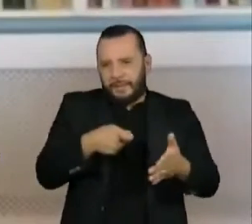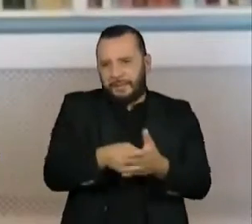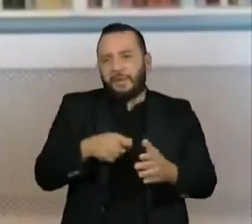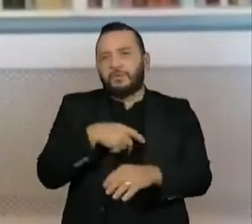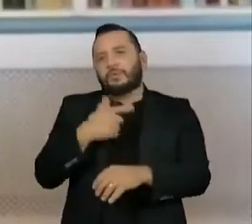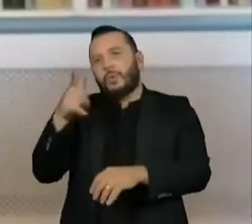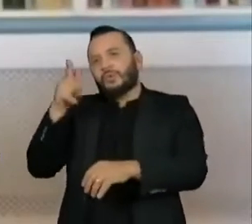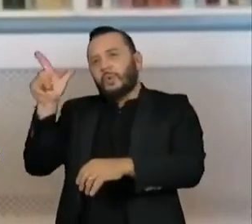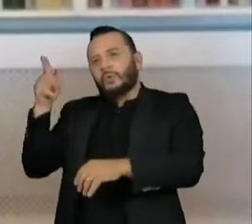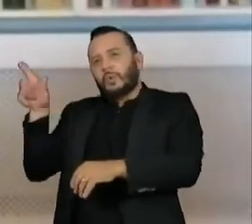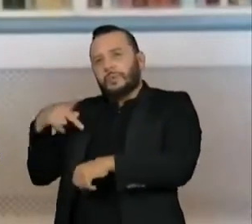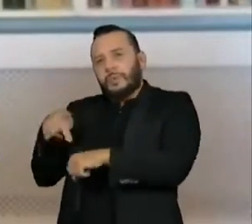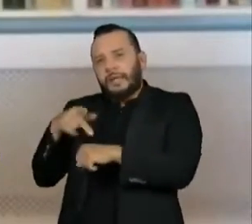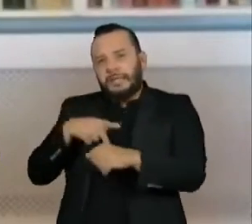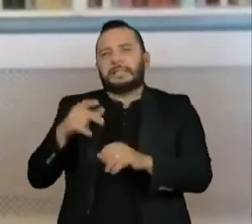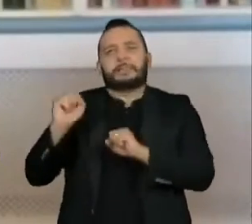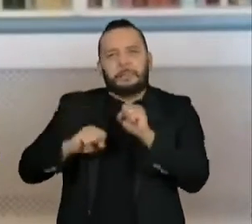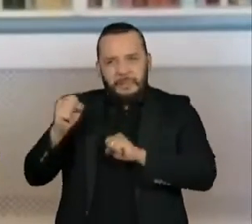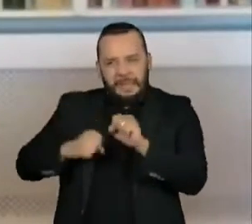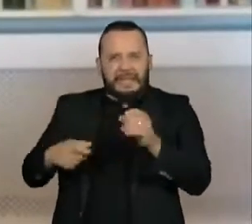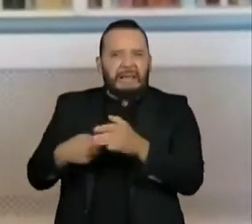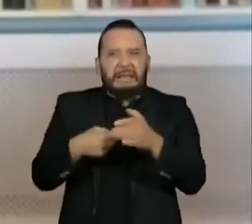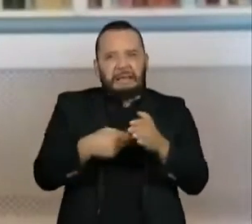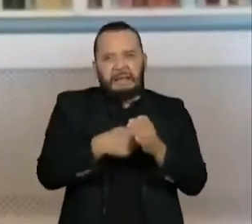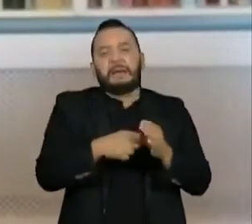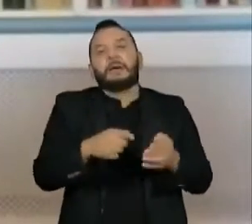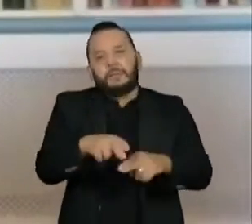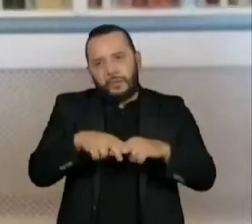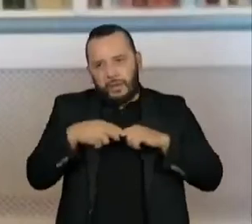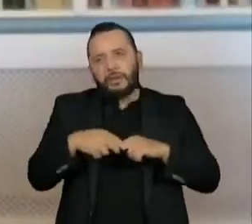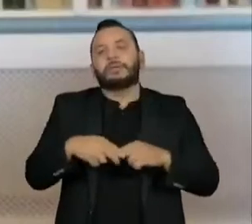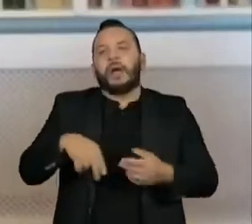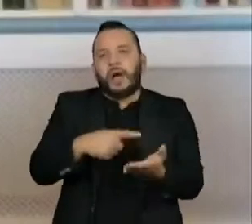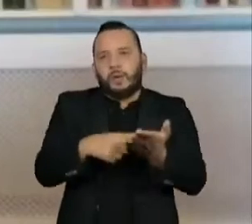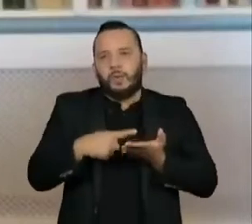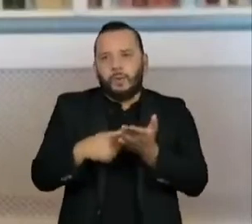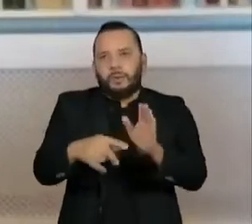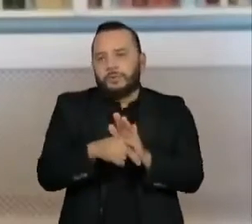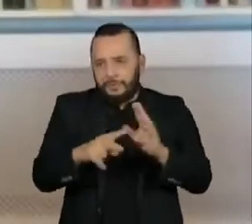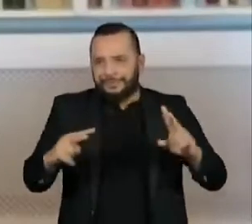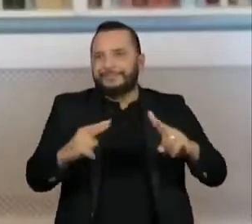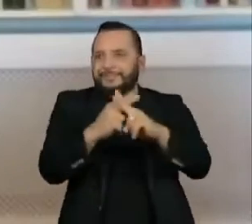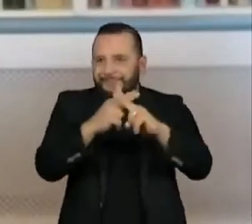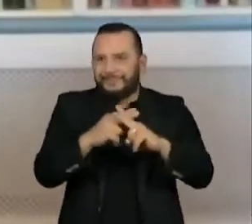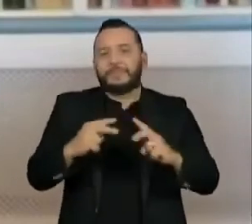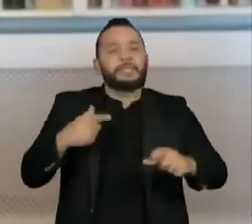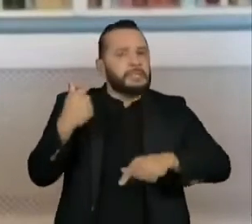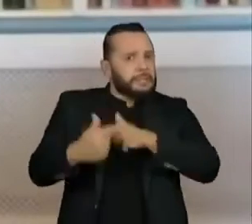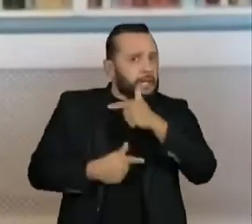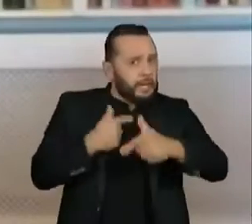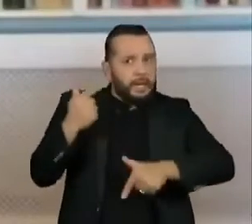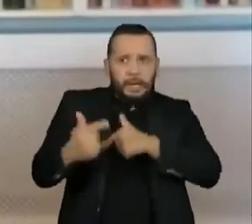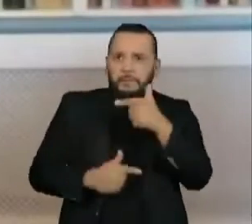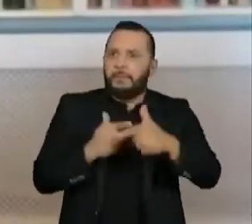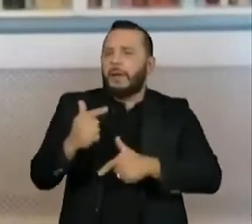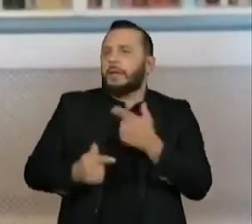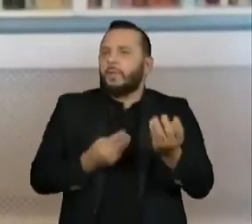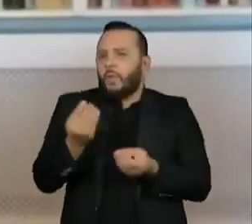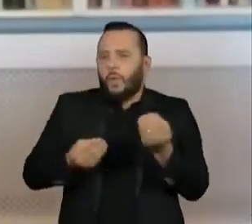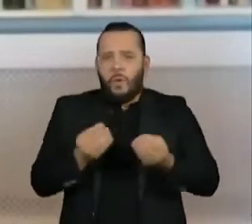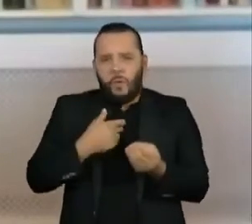pressure then, pressure of countries, pressure on companies, working, you know, in a way that